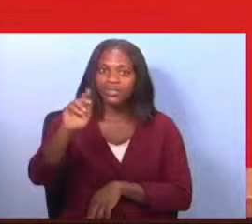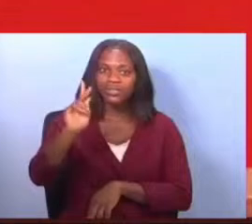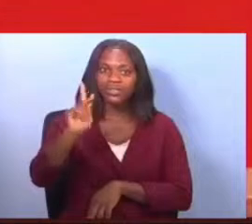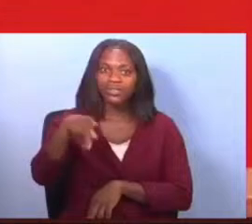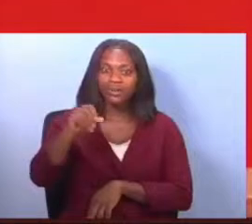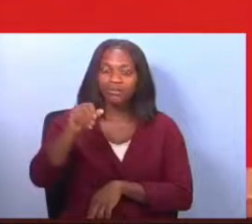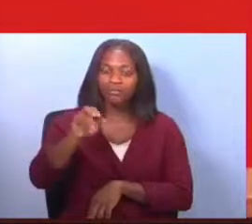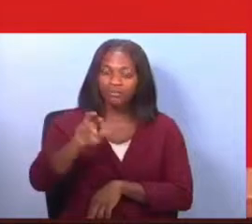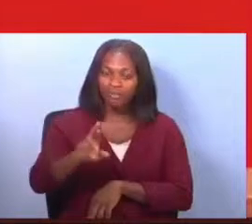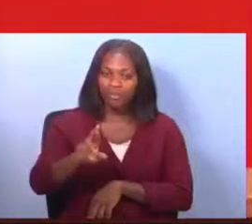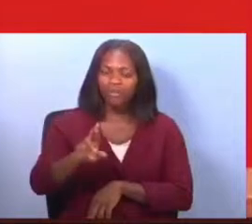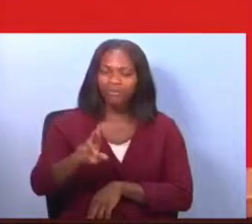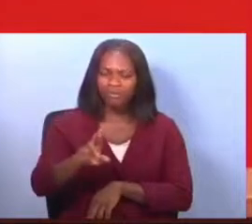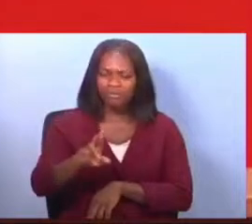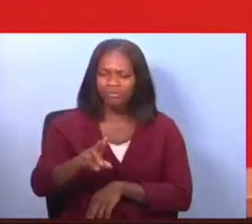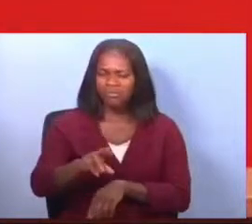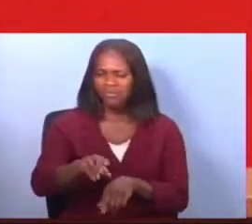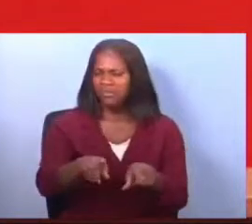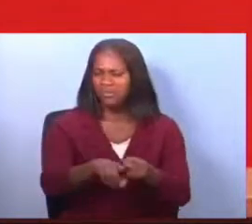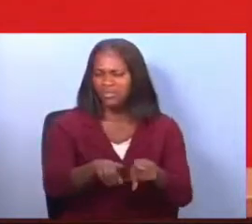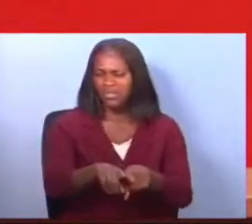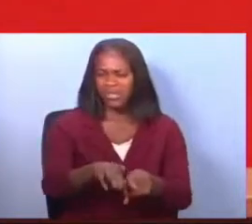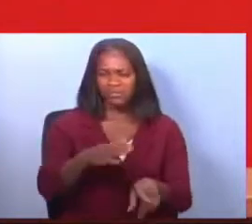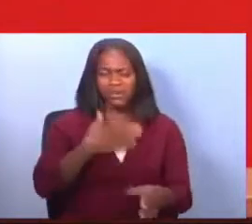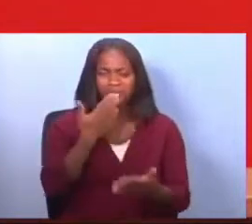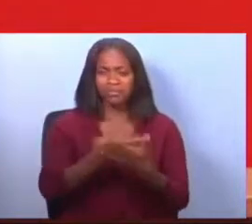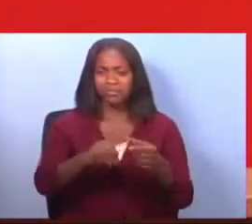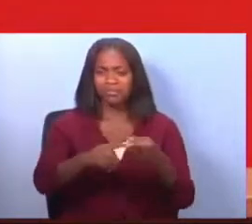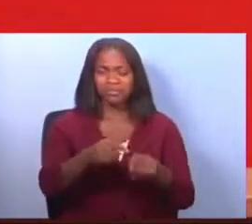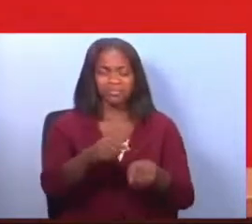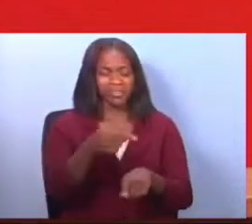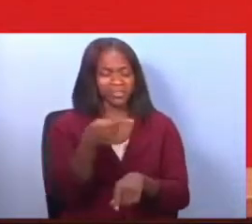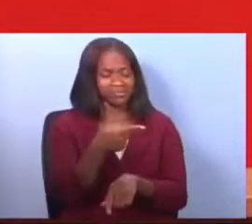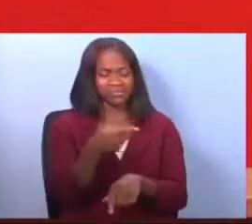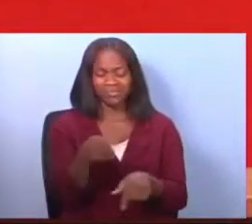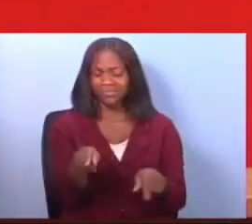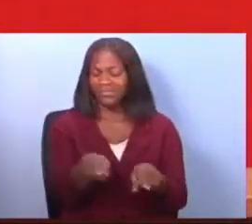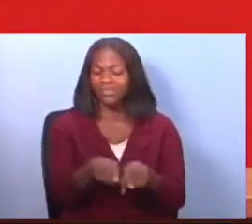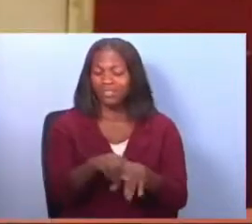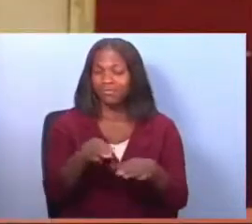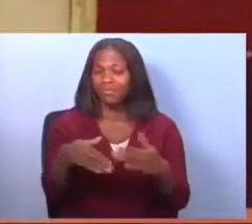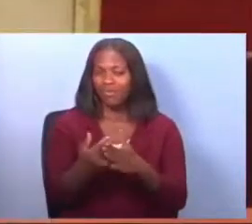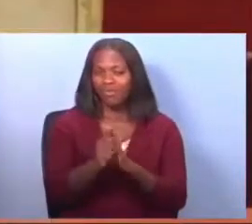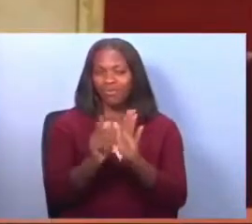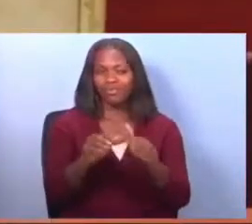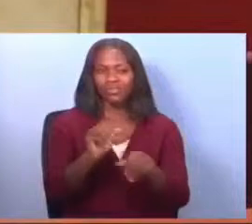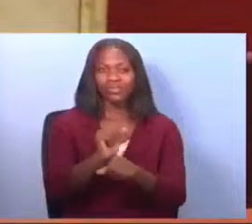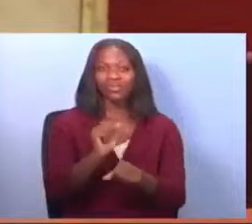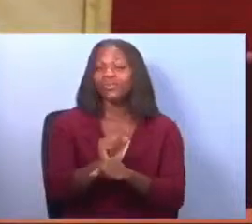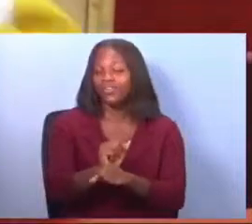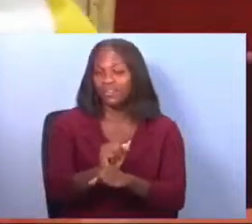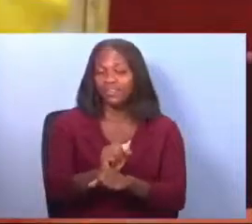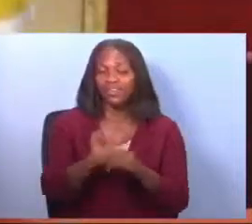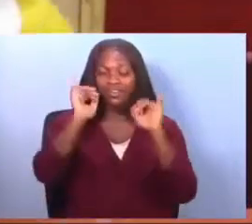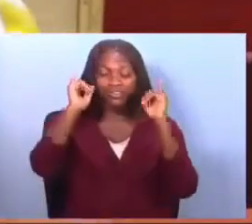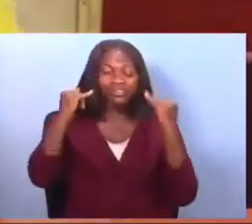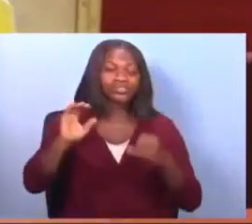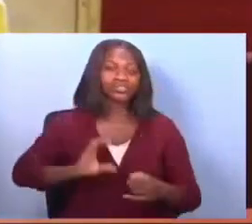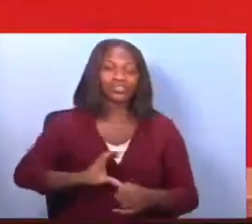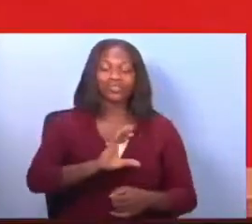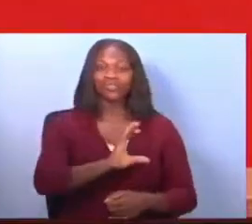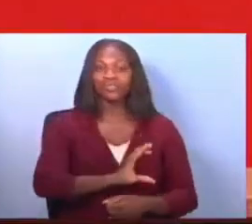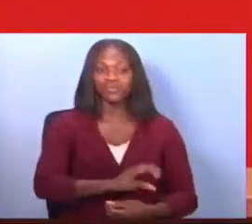served on the Judiciary Committee. So lawyers have been serving on the Judiciary Committee of